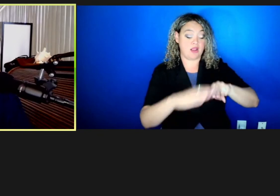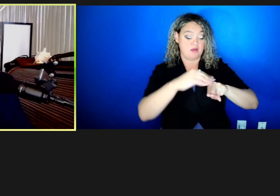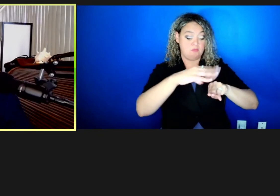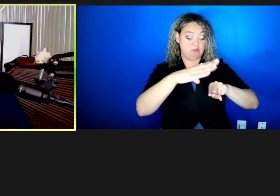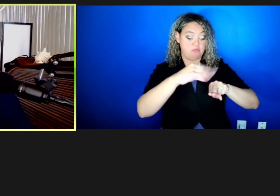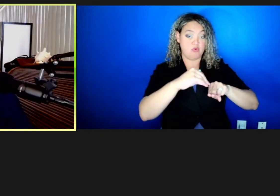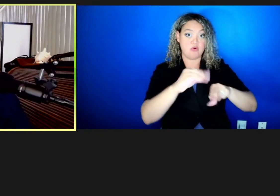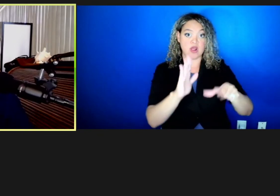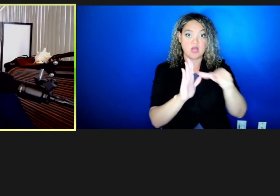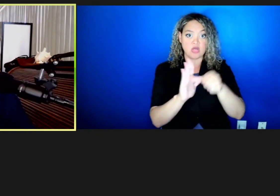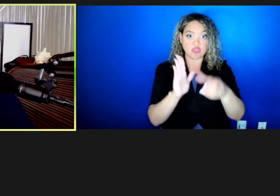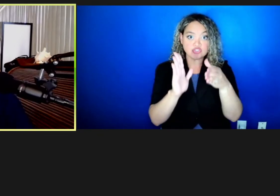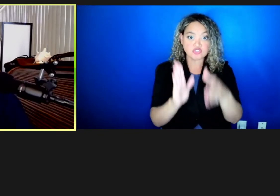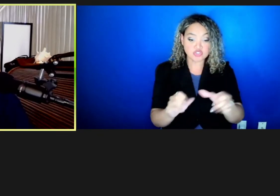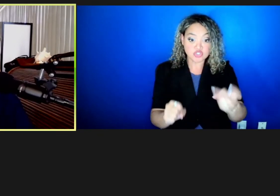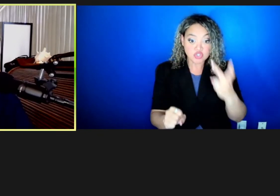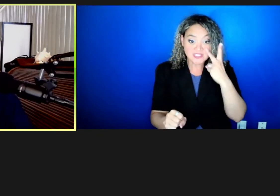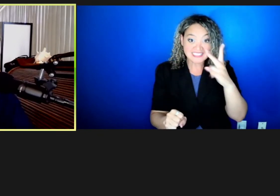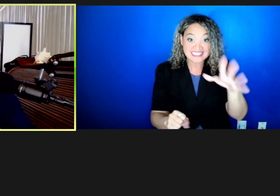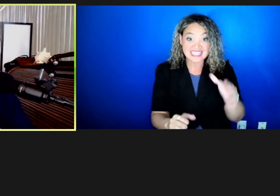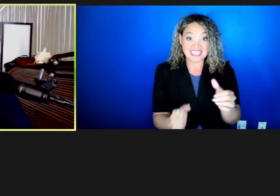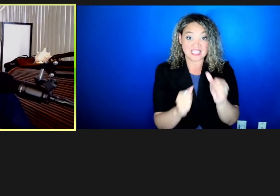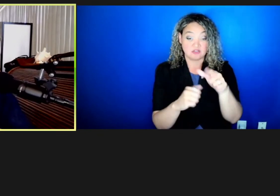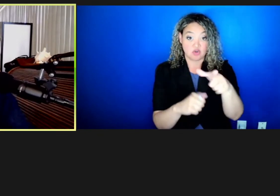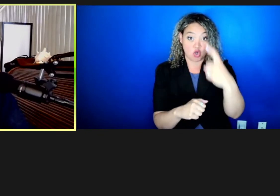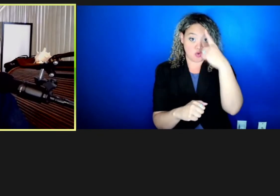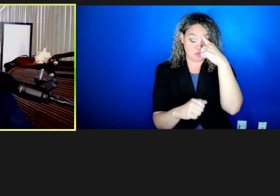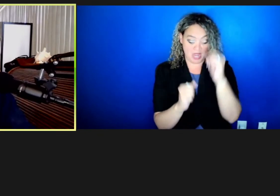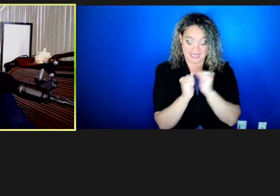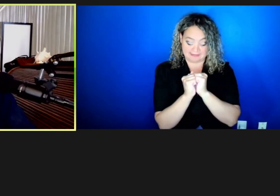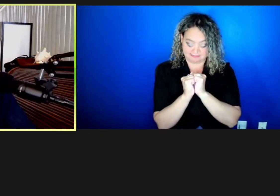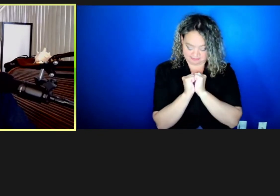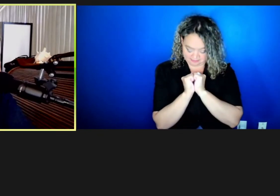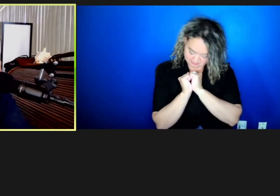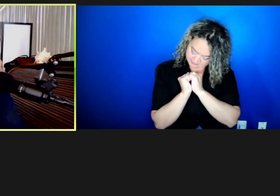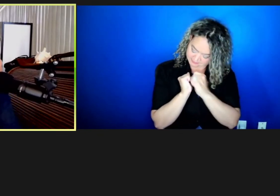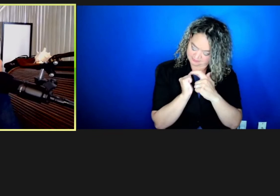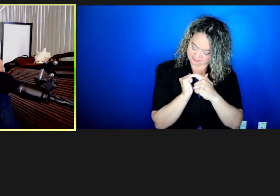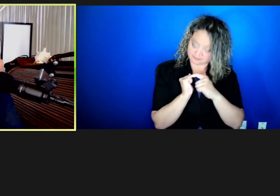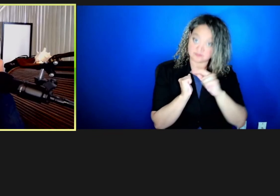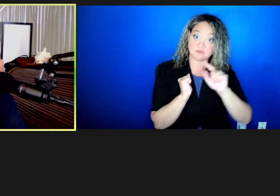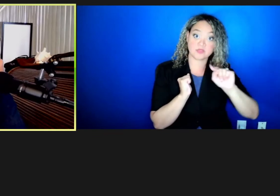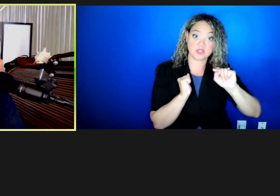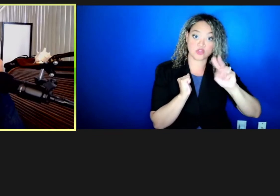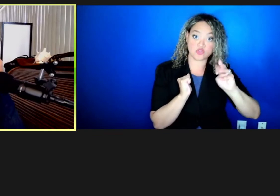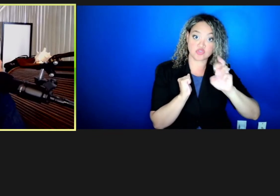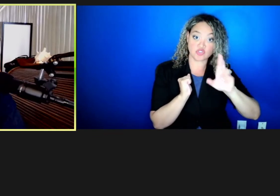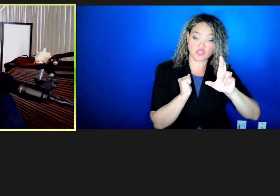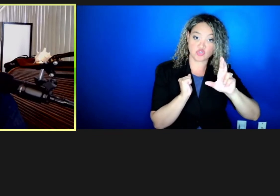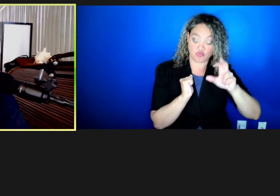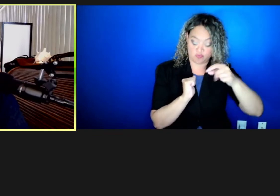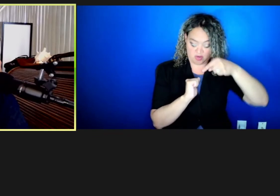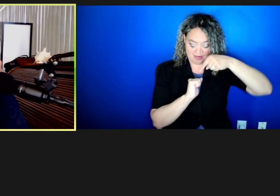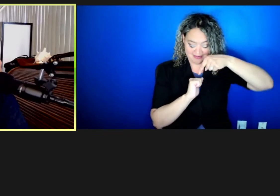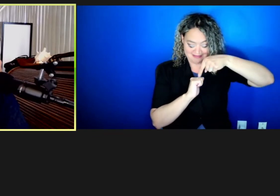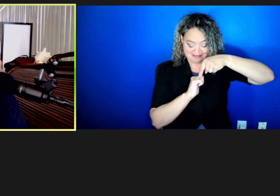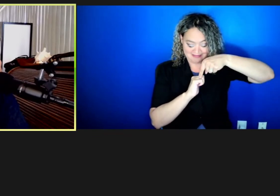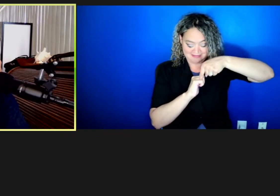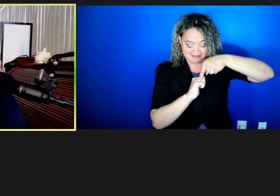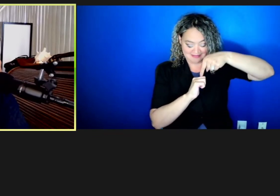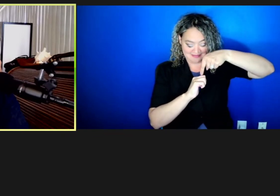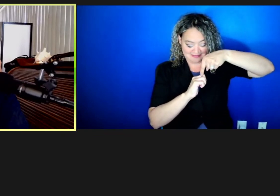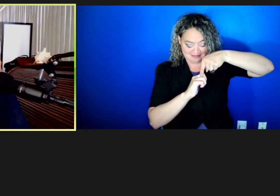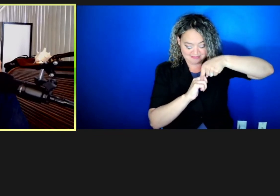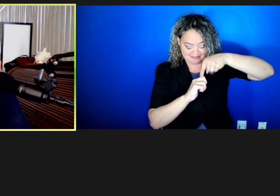a never-before-seen view of her brain. The tumor, which hadn't been hidden within the folds of the mysterious